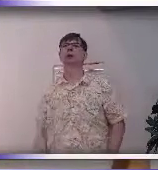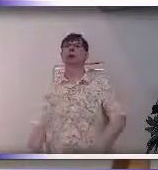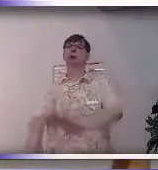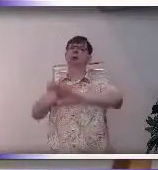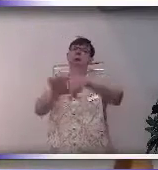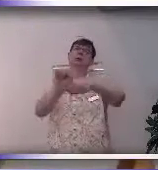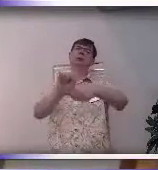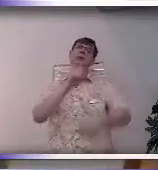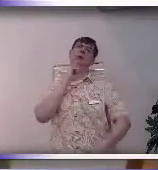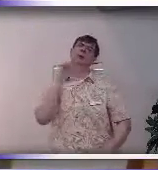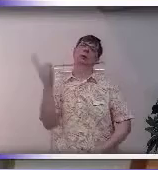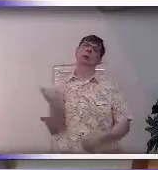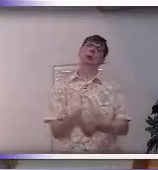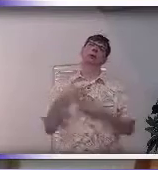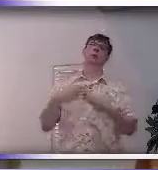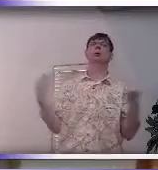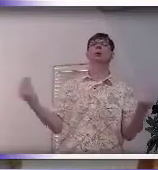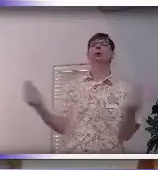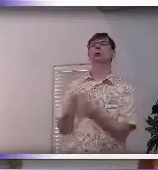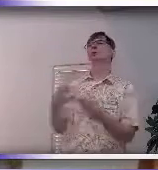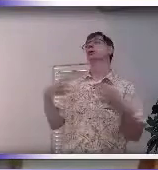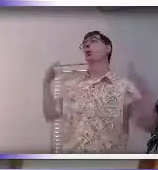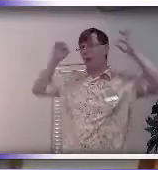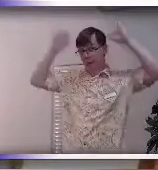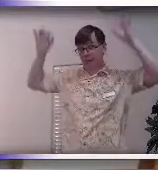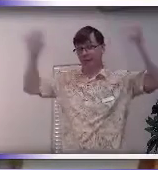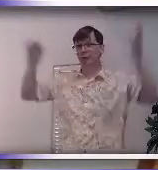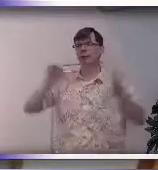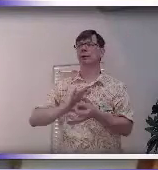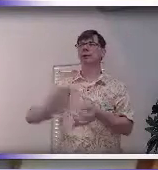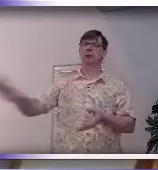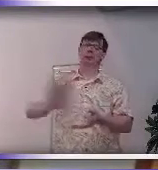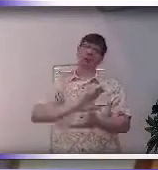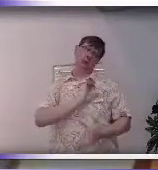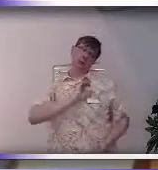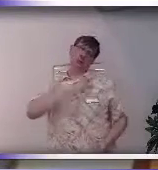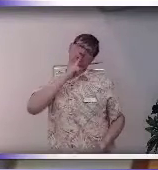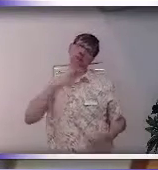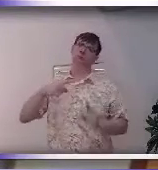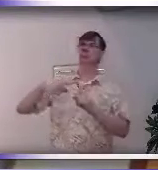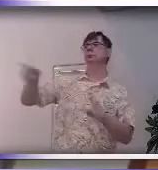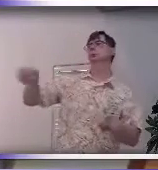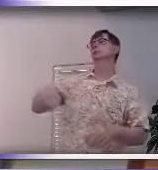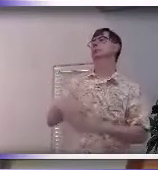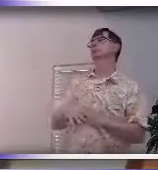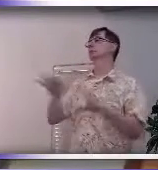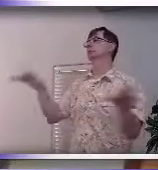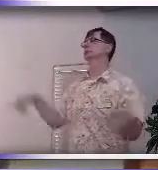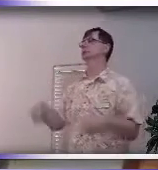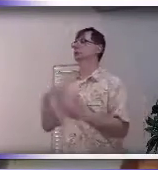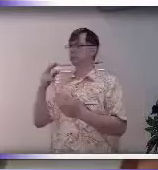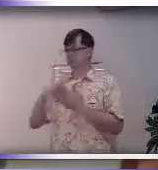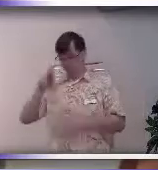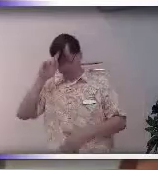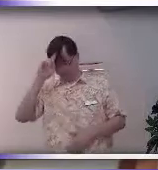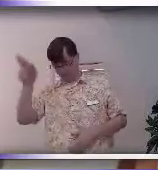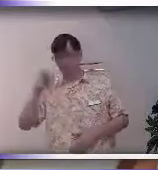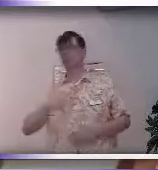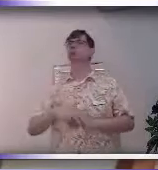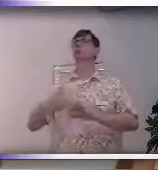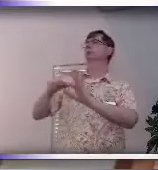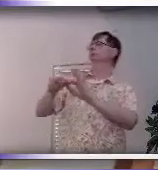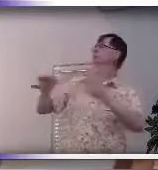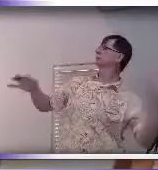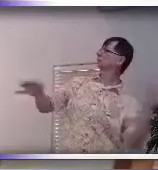So there are all sorts of wonderful things to be committed to. There are all sorts of reasons. People have